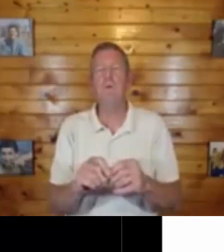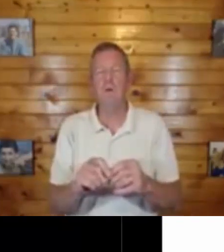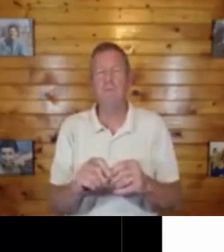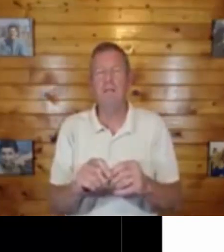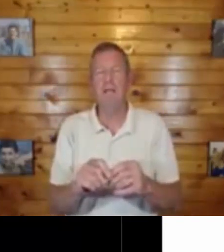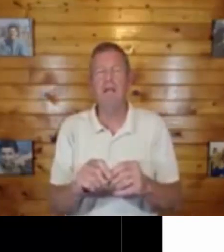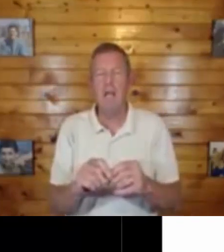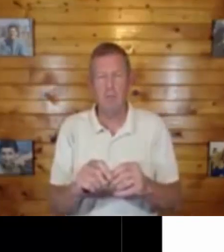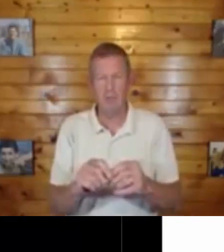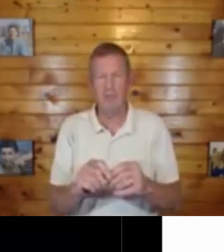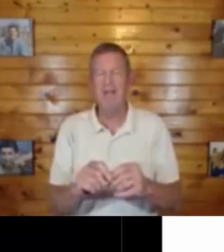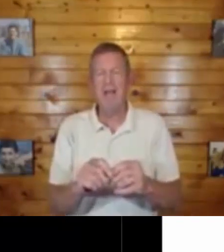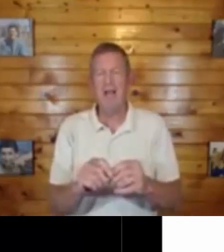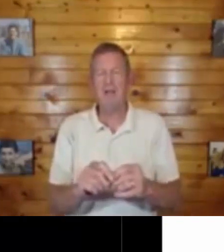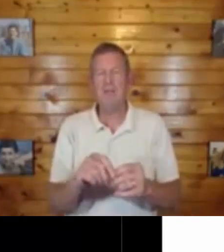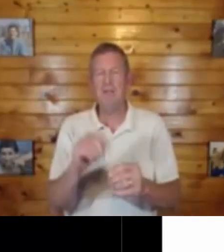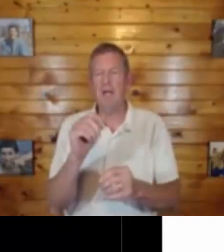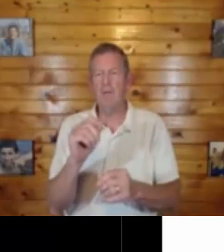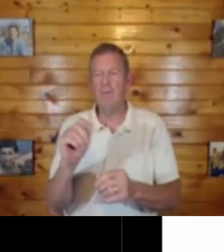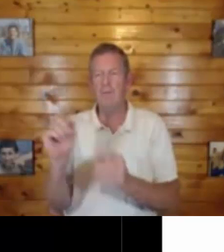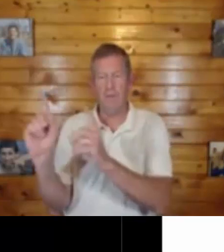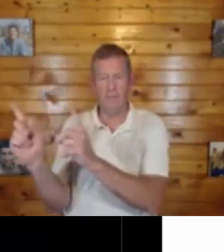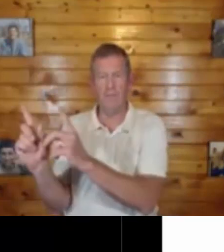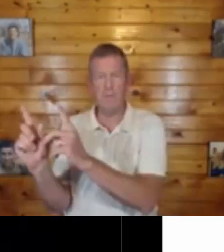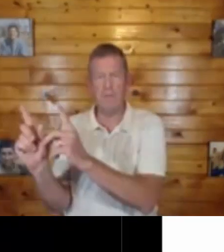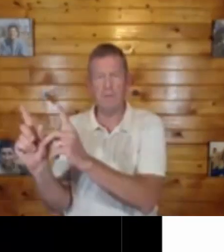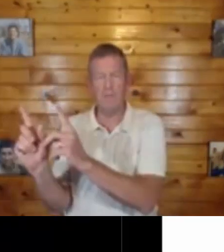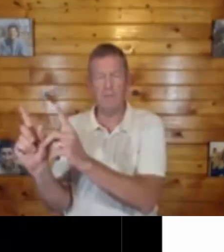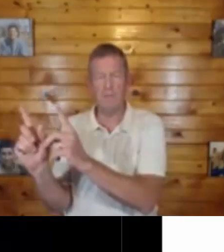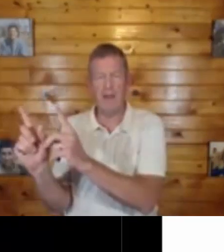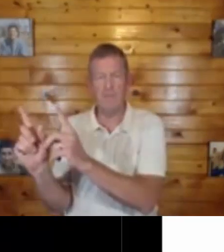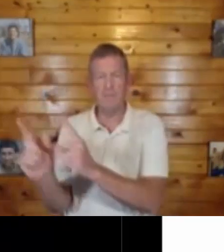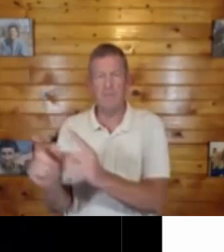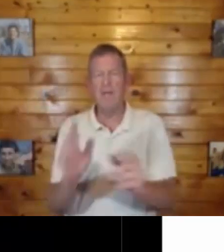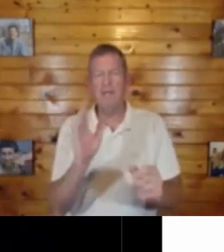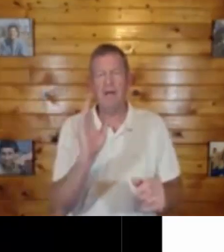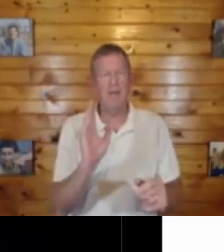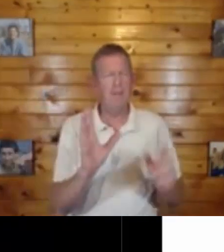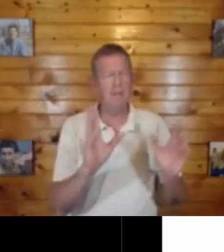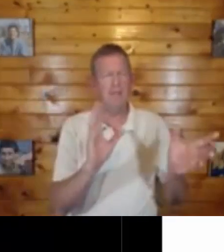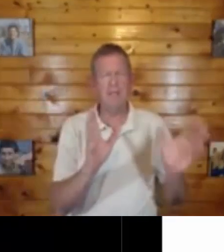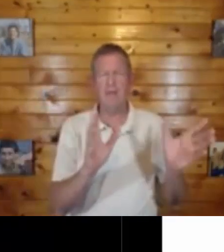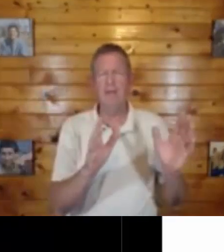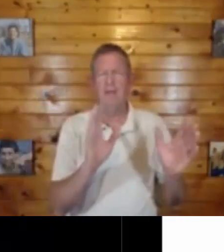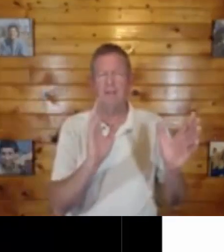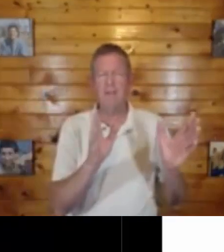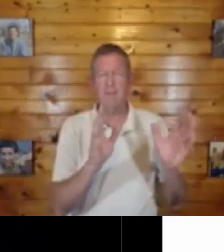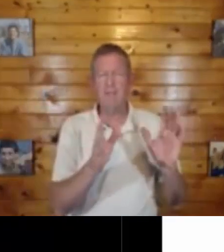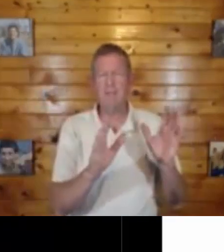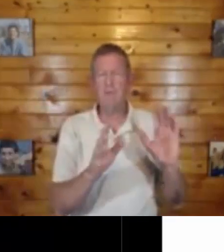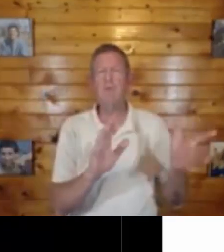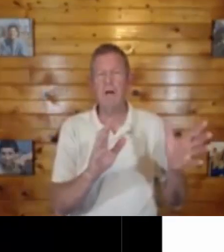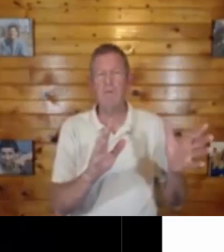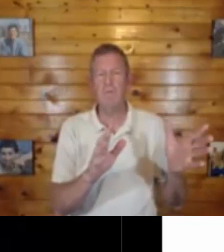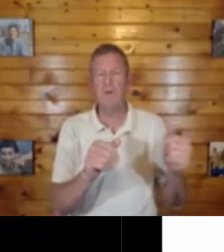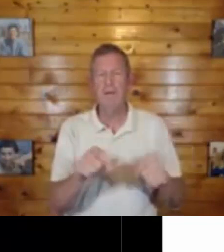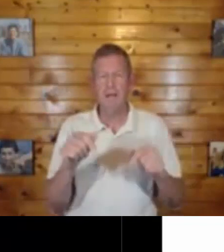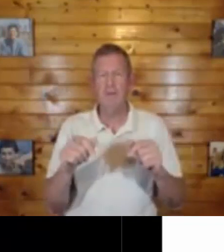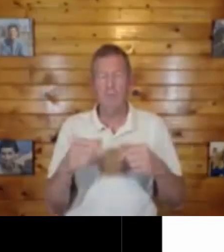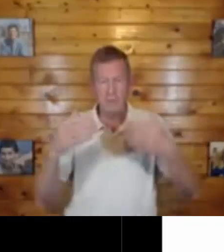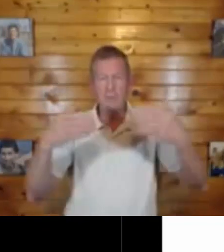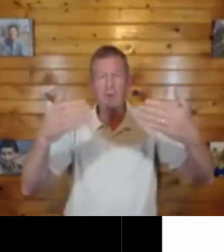used verbs in any language. And thus, the first week was the first 5 verbs. Now you have the next 7, numbers 6 through